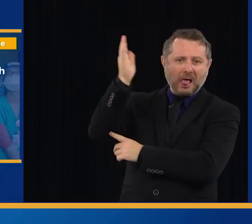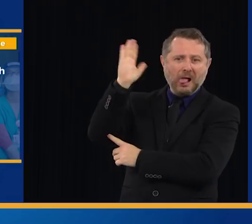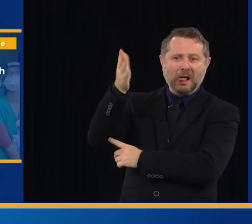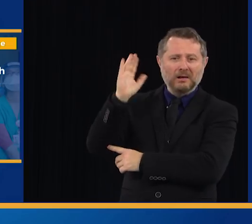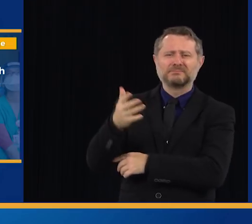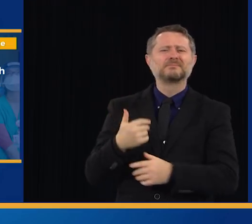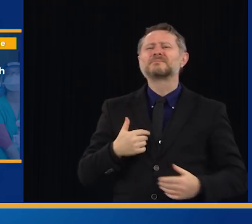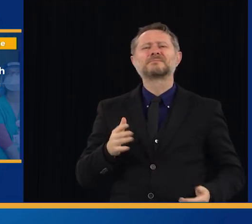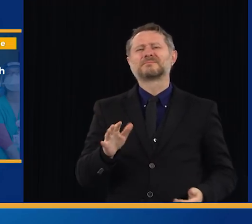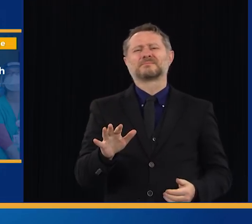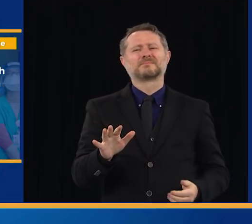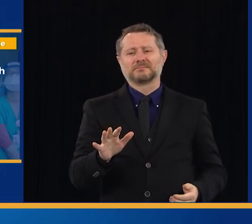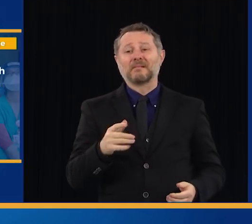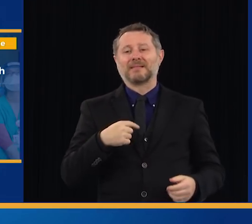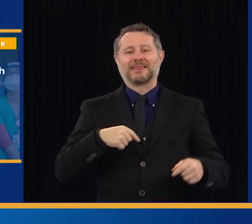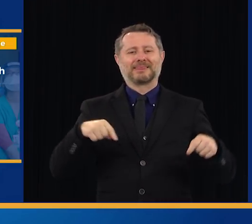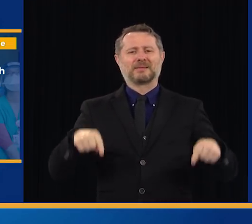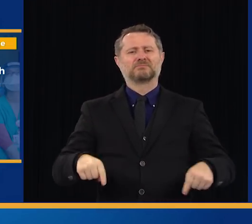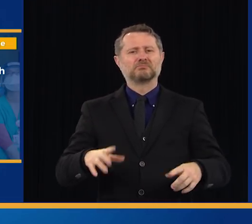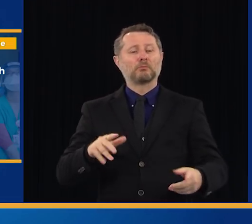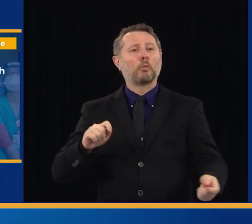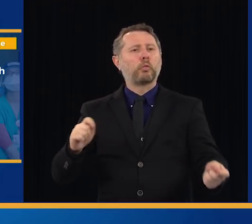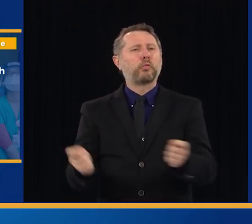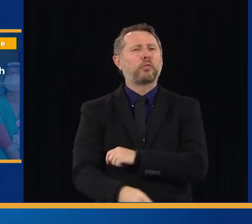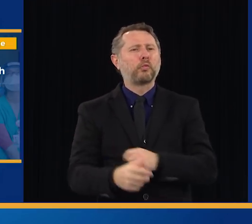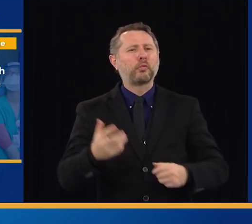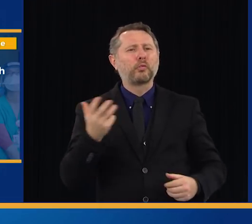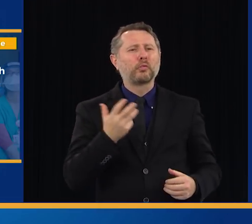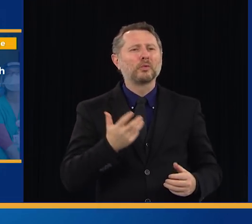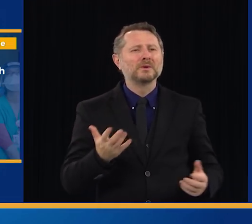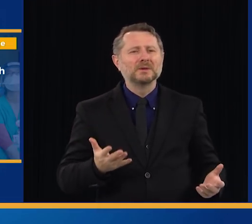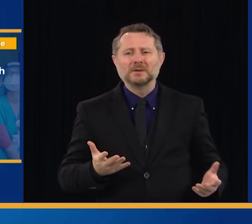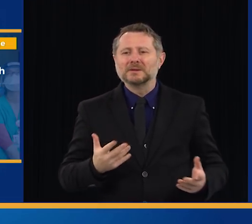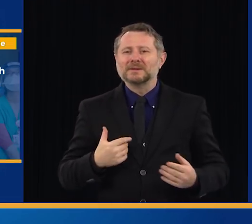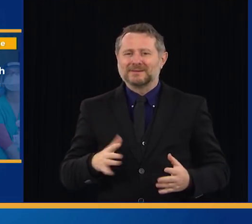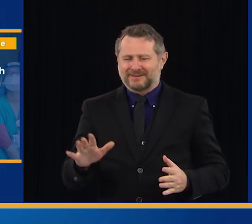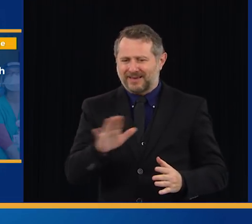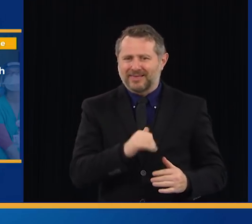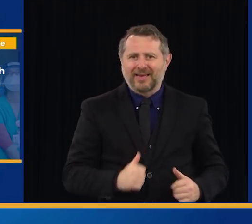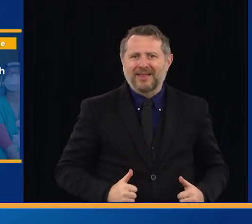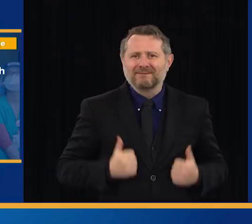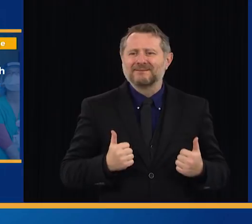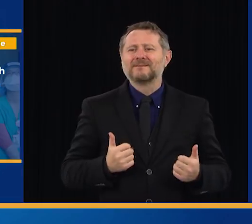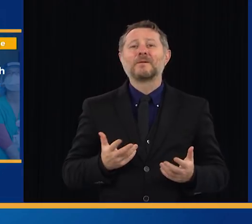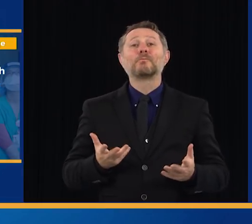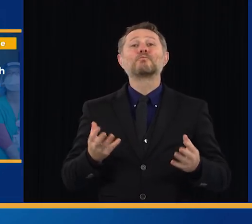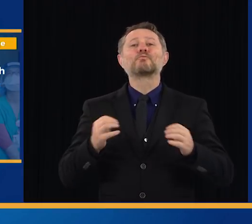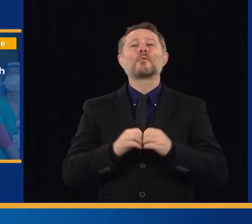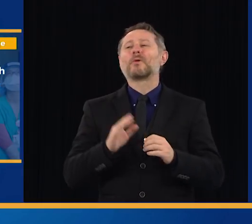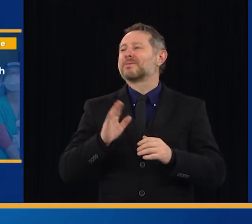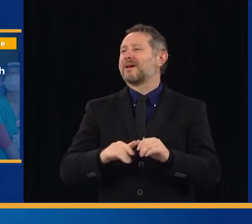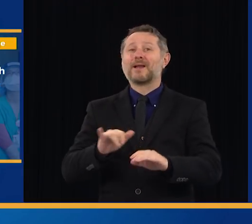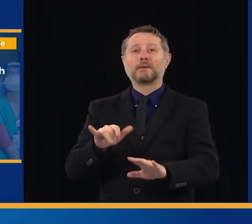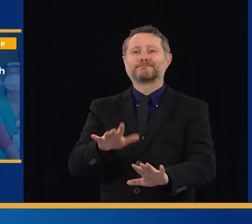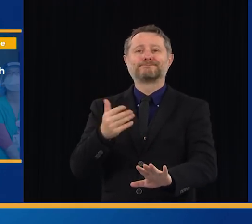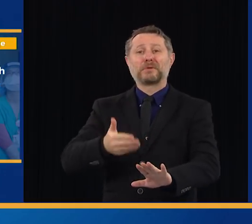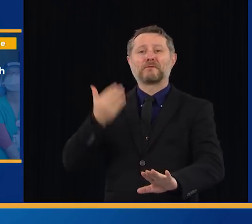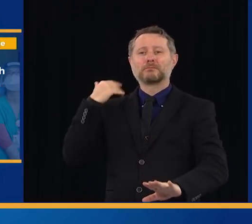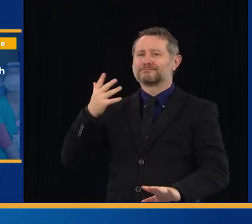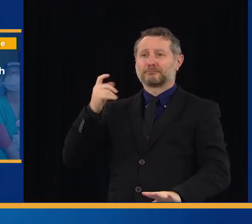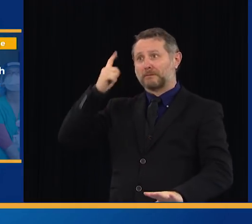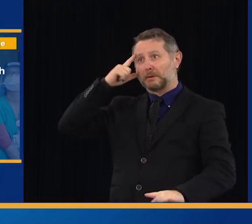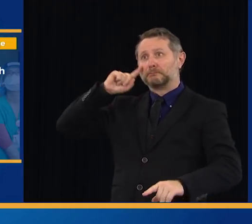most life-changing policies government has ever issued. Think about it. This is not